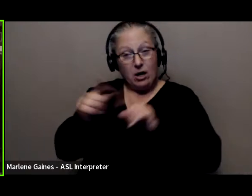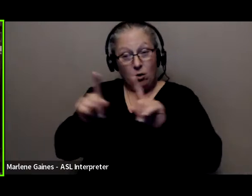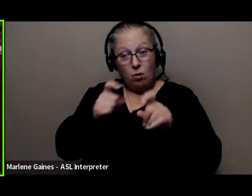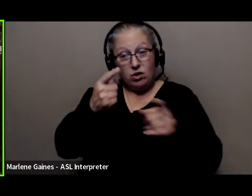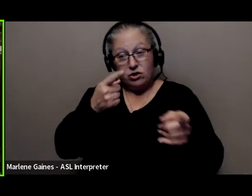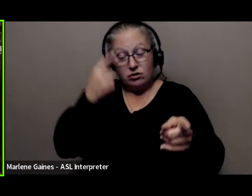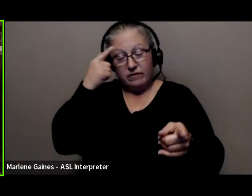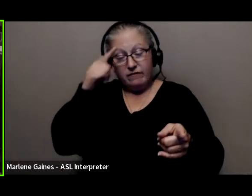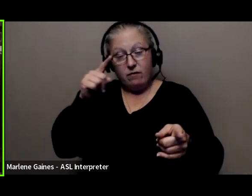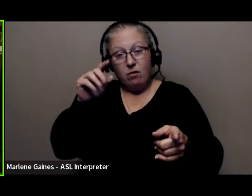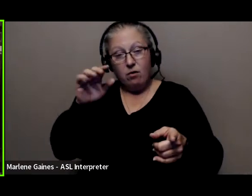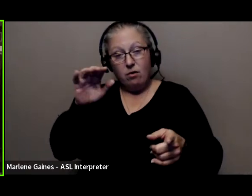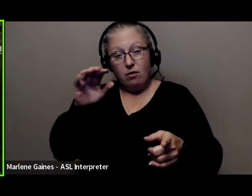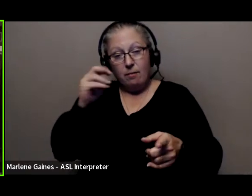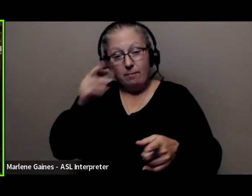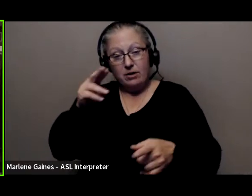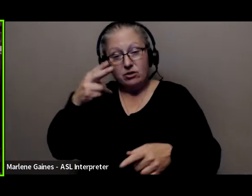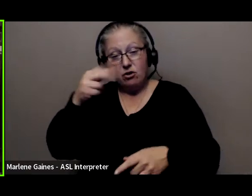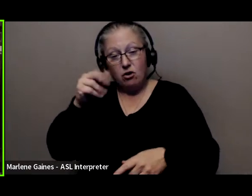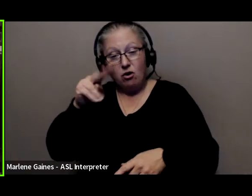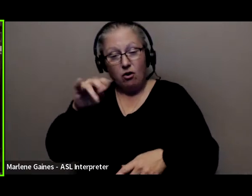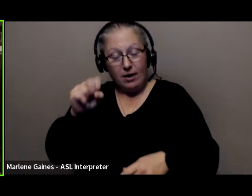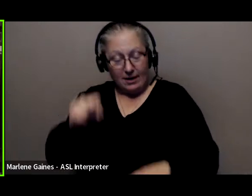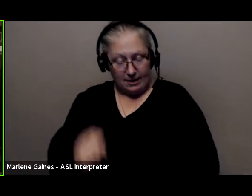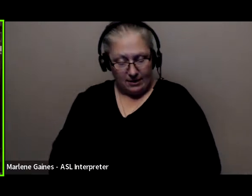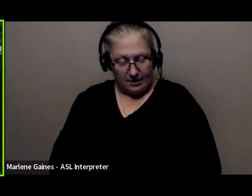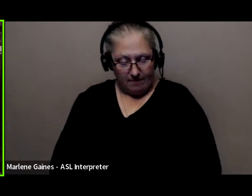questions for Mr. Hawkins?